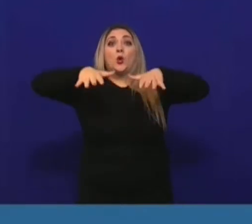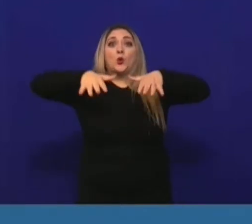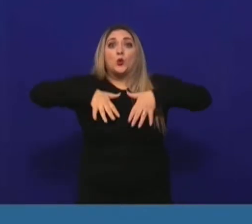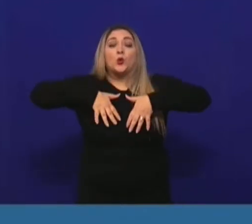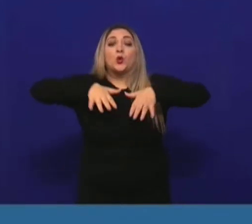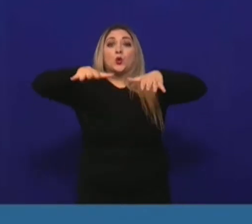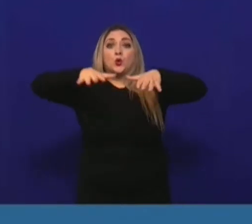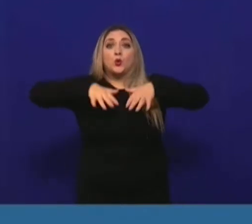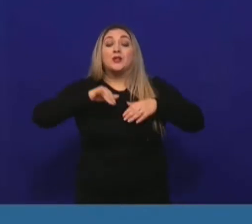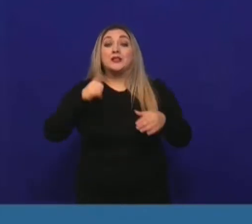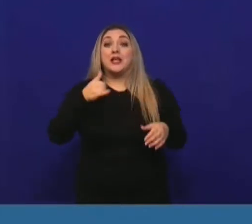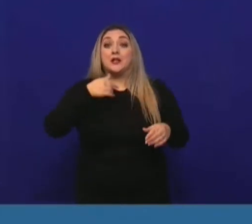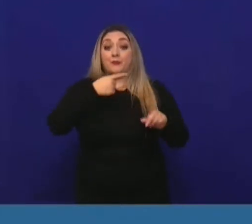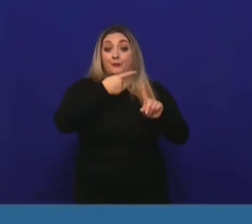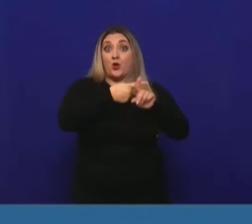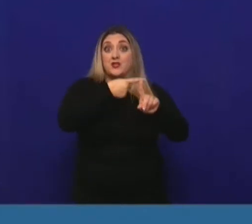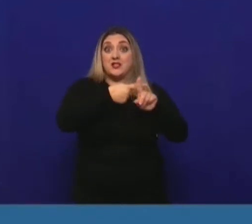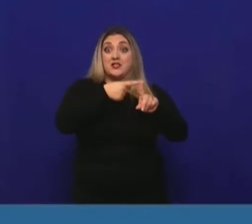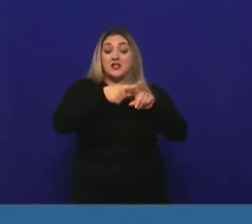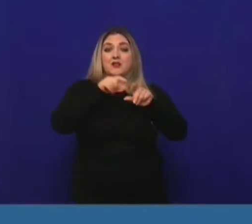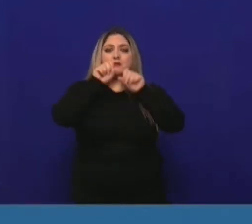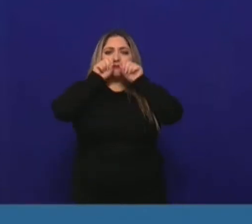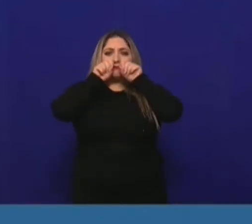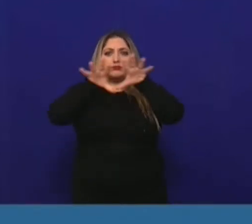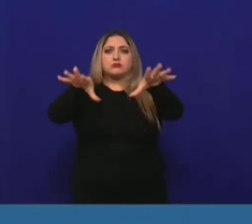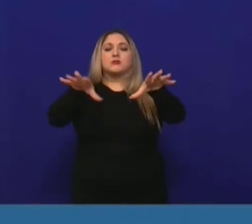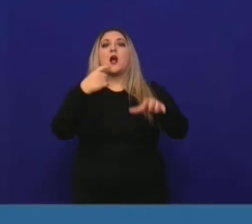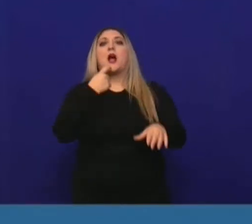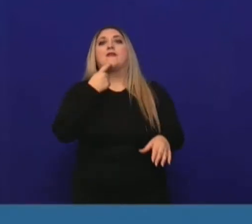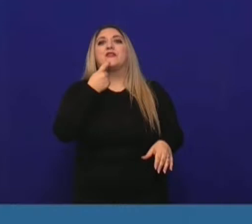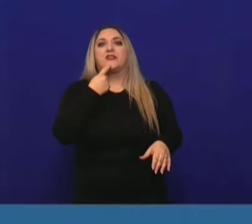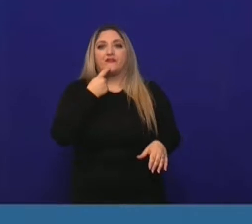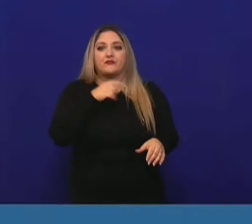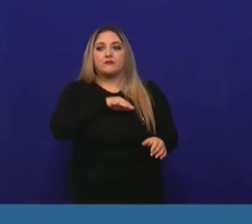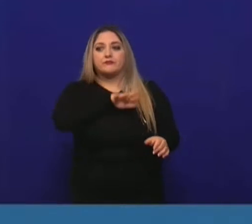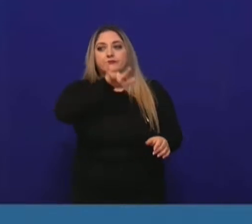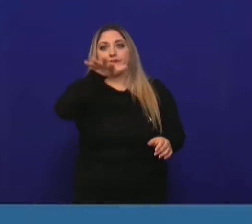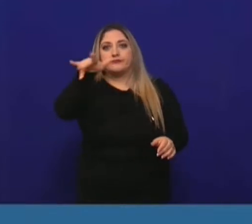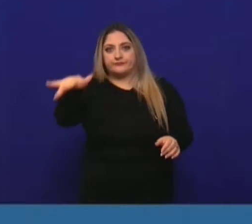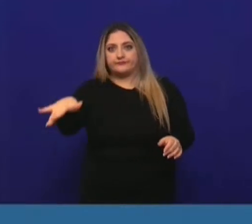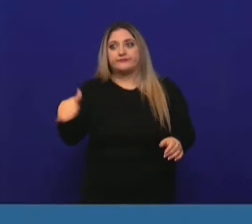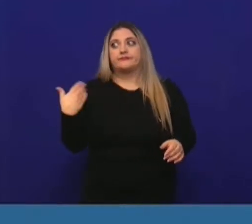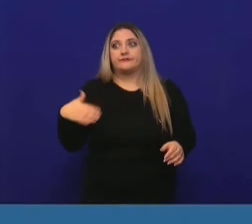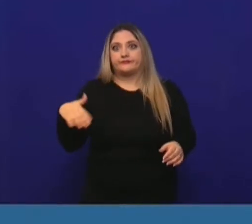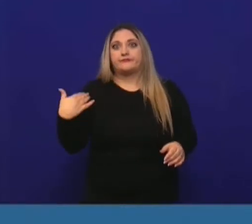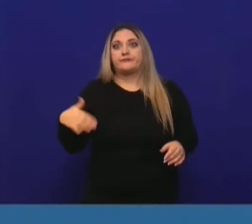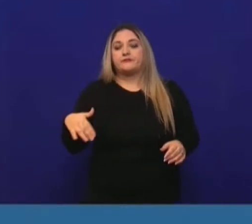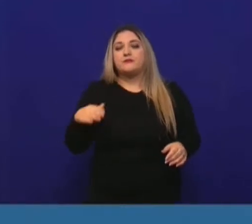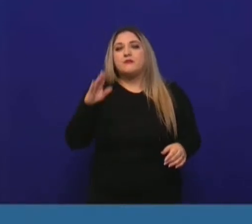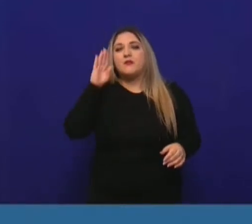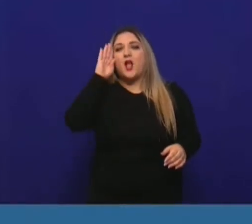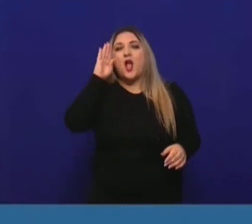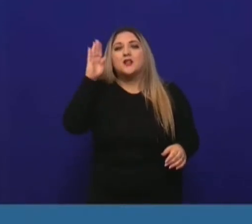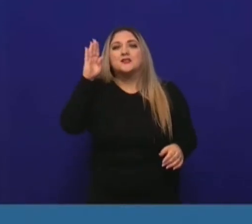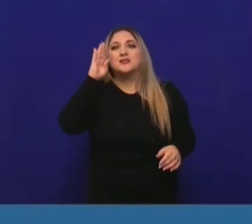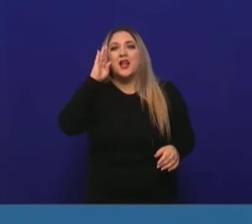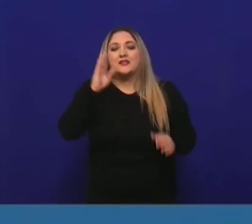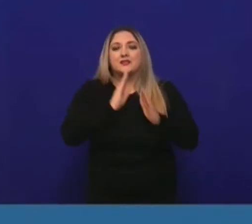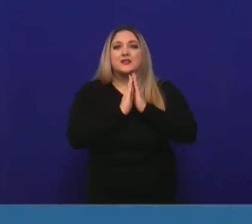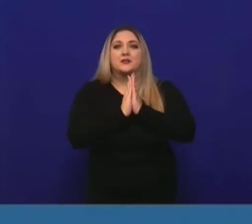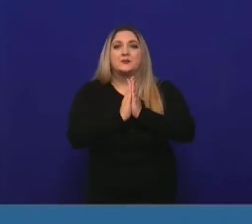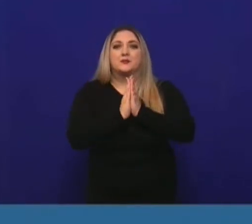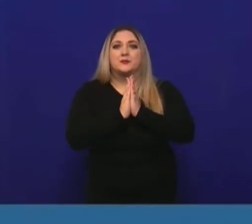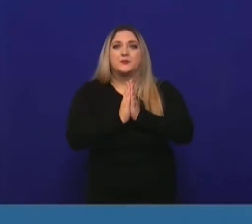hu jkun qiegħed itajjar it-taqtir ta' dawn il-mikrobi għal fuq ħadd ieħor. Allura nappellaw hawnhekk ukoll hemm